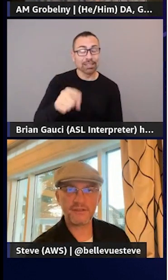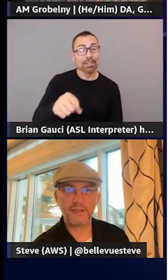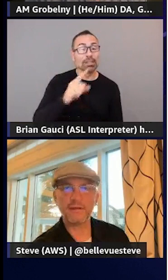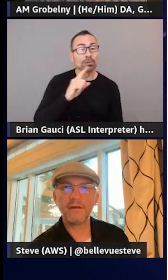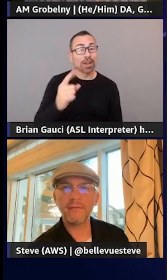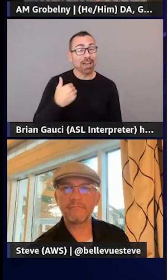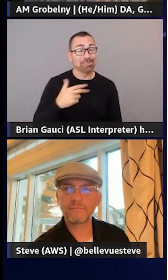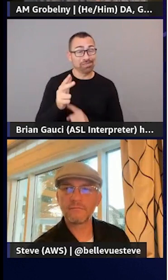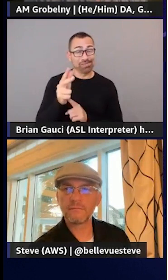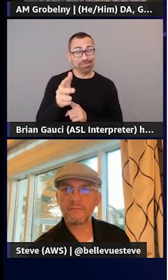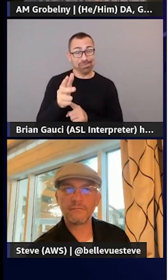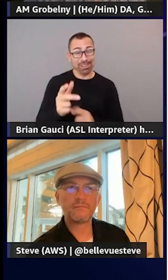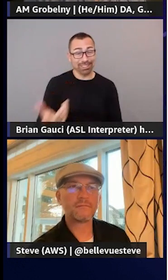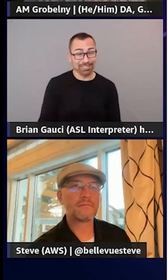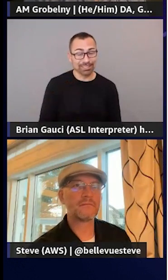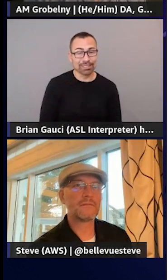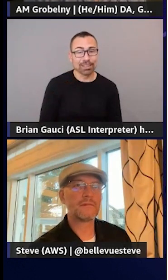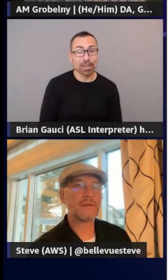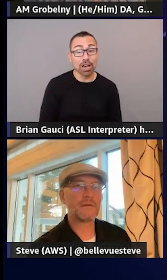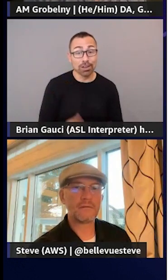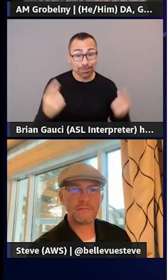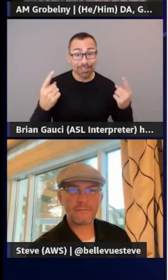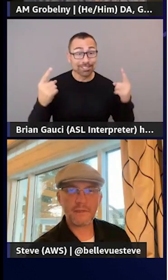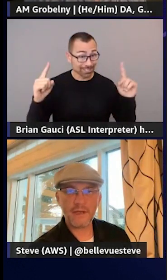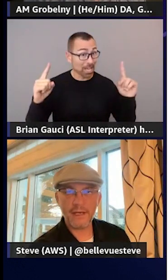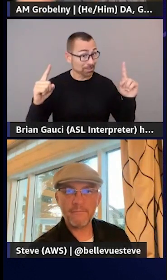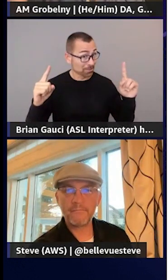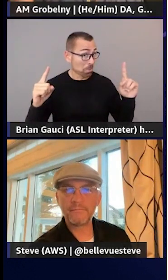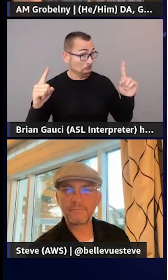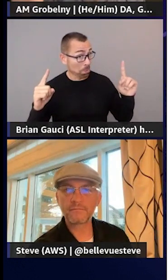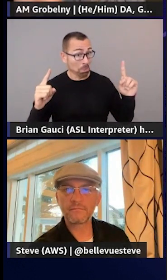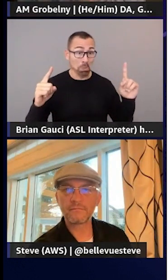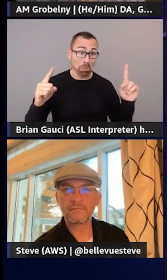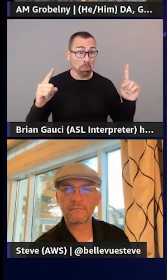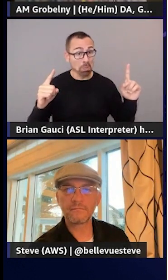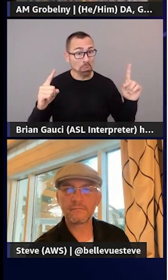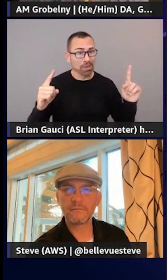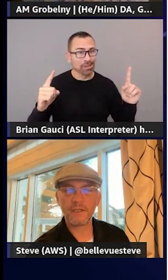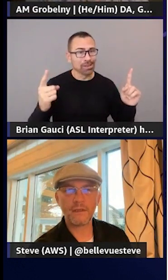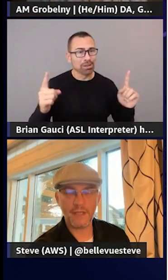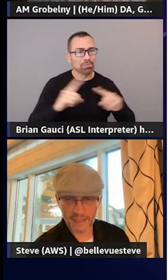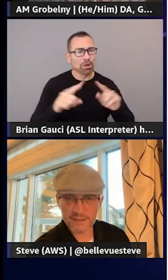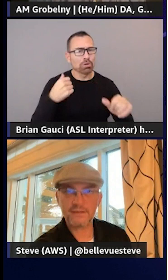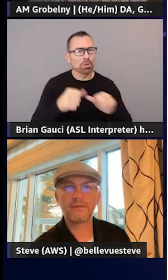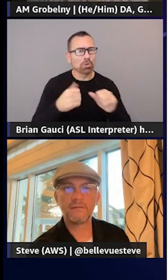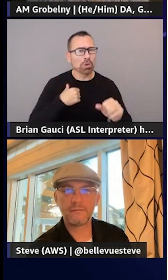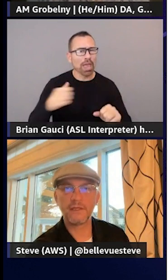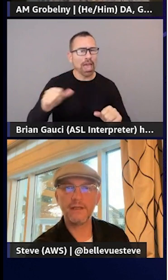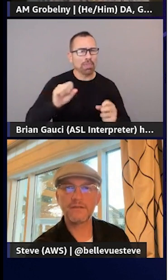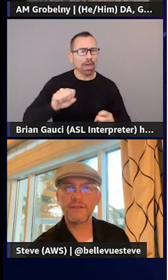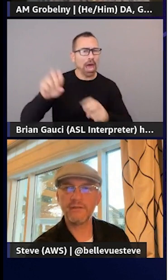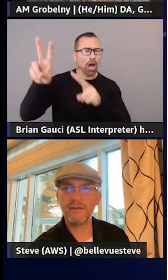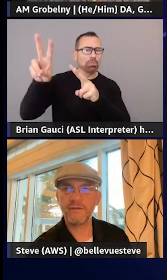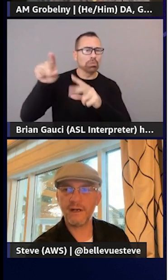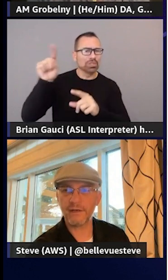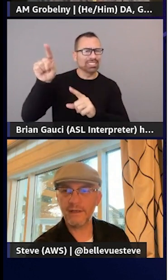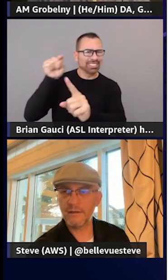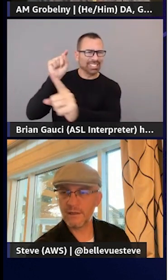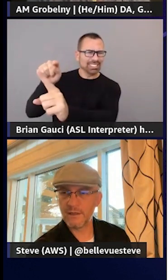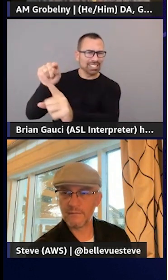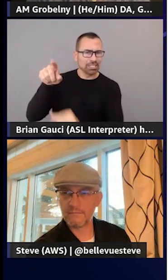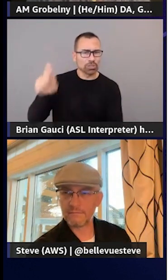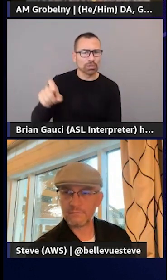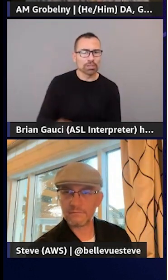minutes. All right. We got successful. Okay. And remember, we had that output destination, right? Steve? Yes. Right. So we should have a new file,